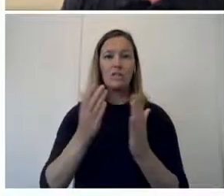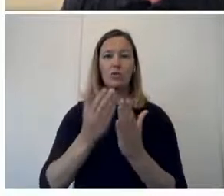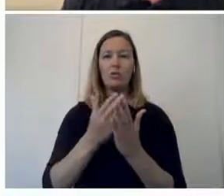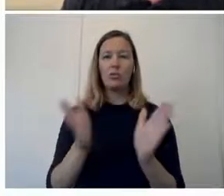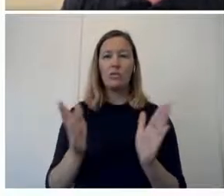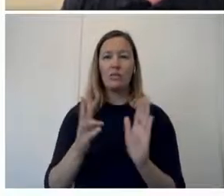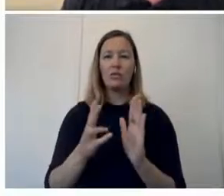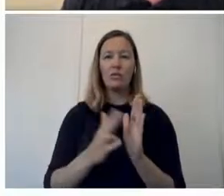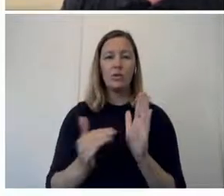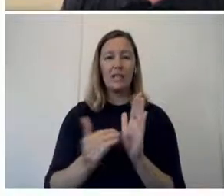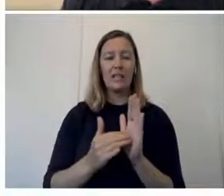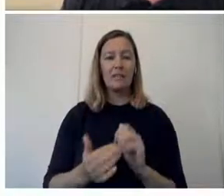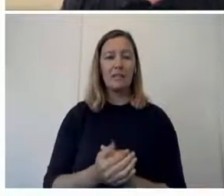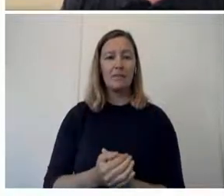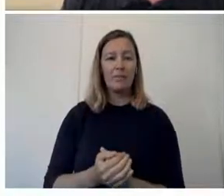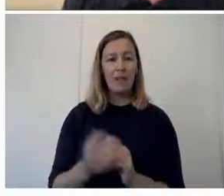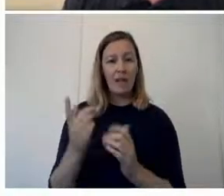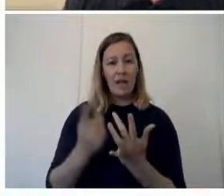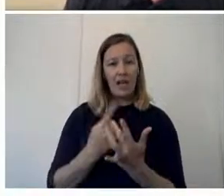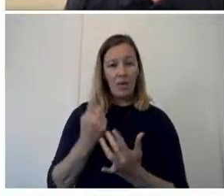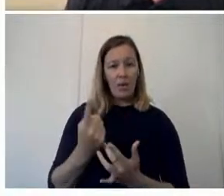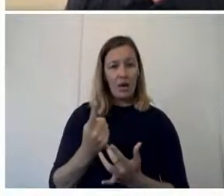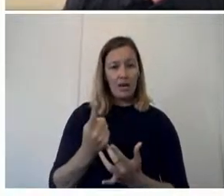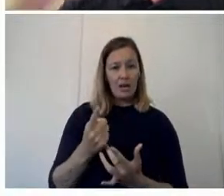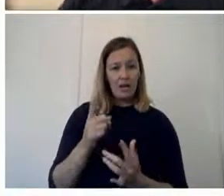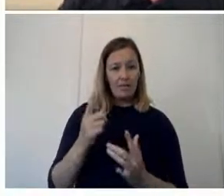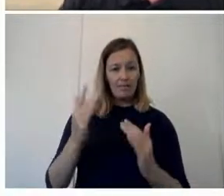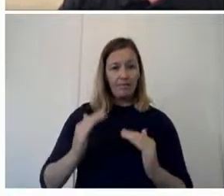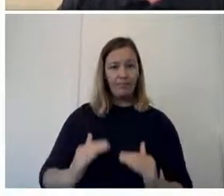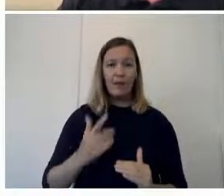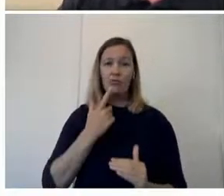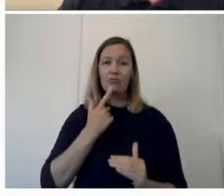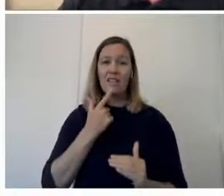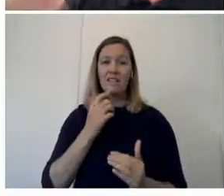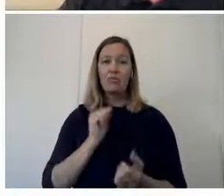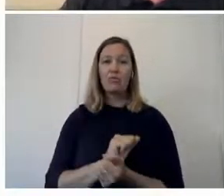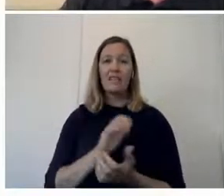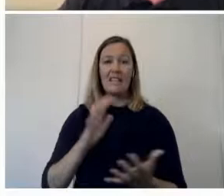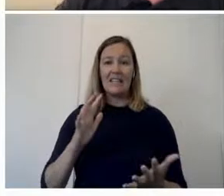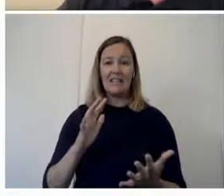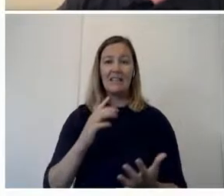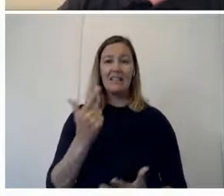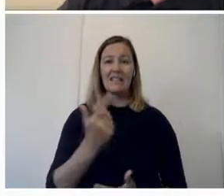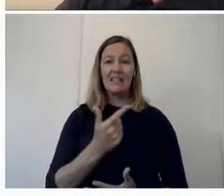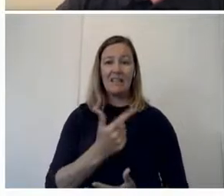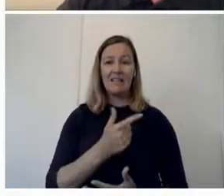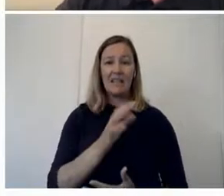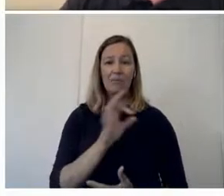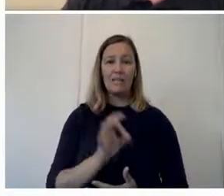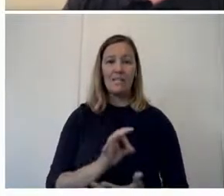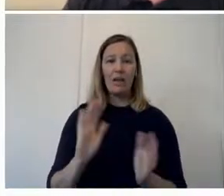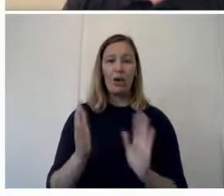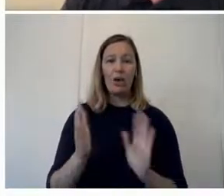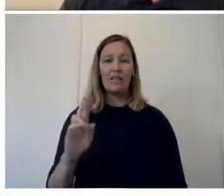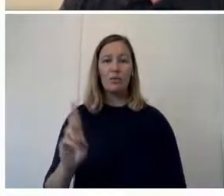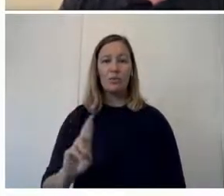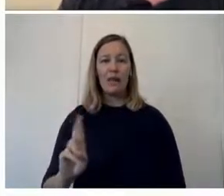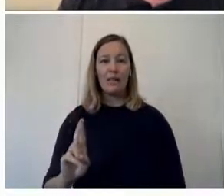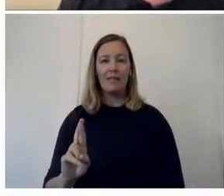other one here is release, which is 17% rather than 12 as the national